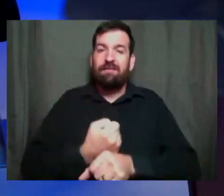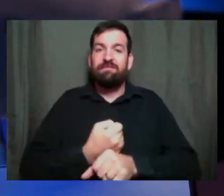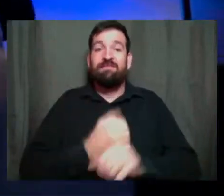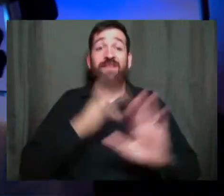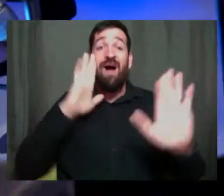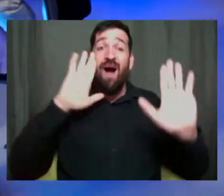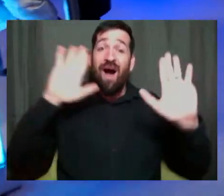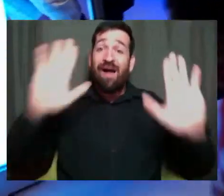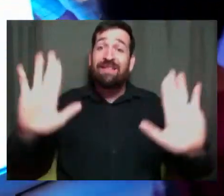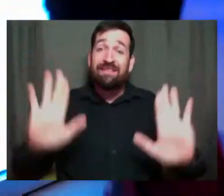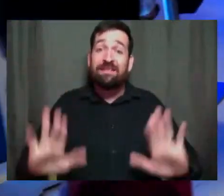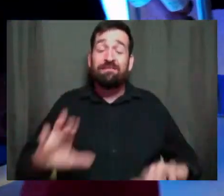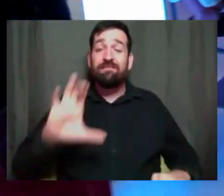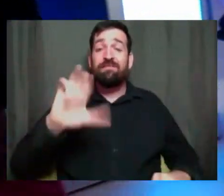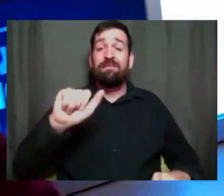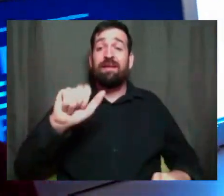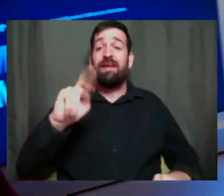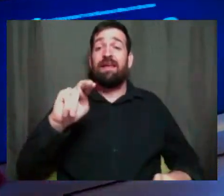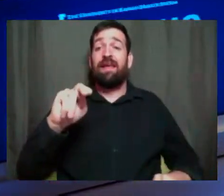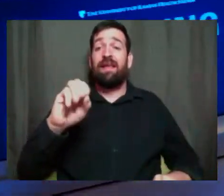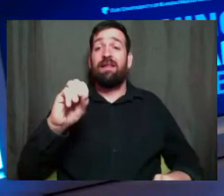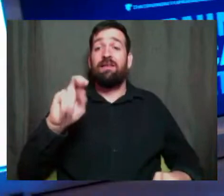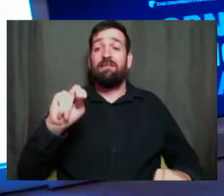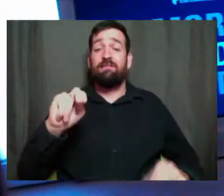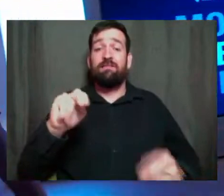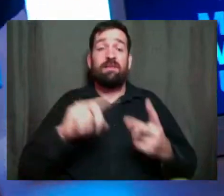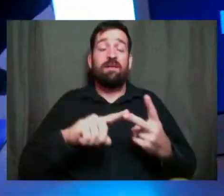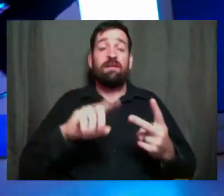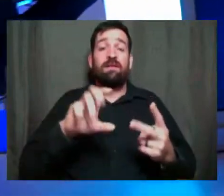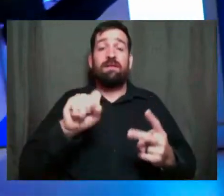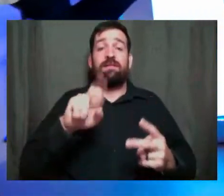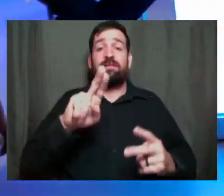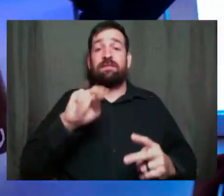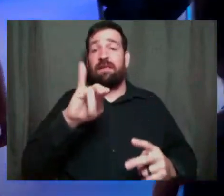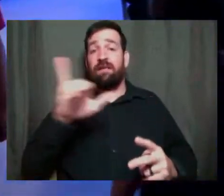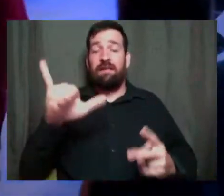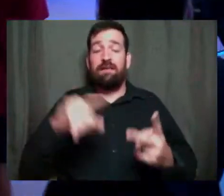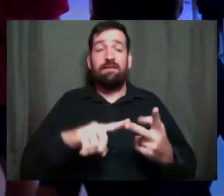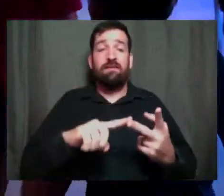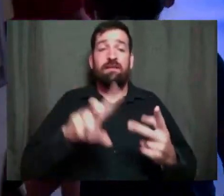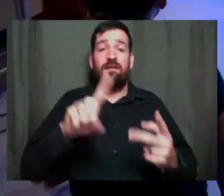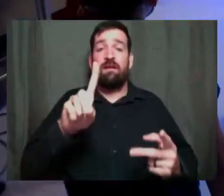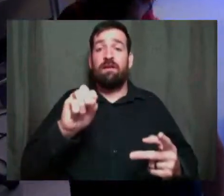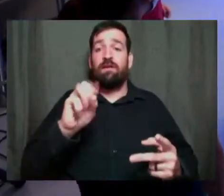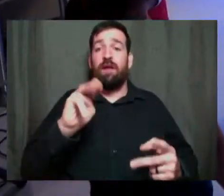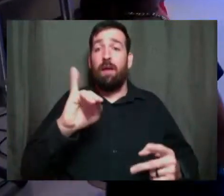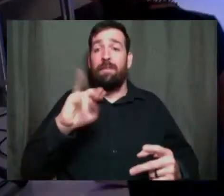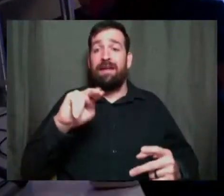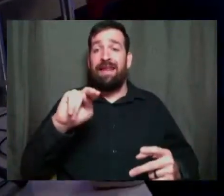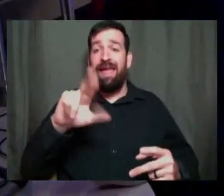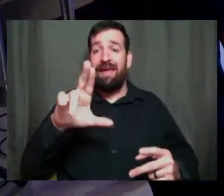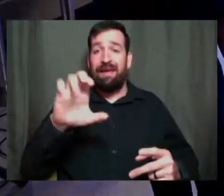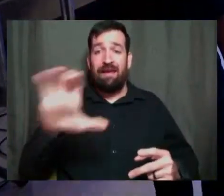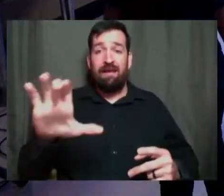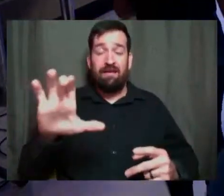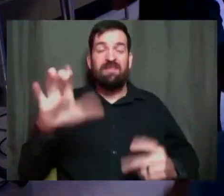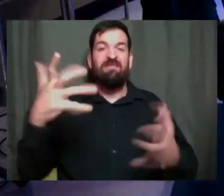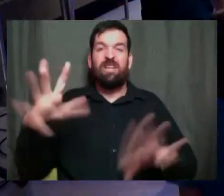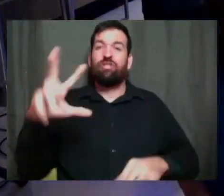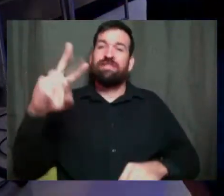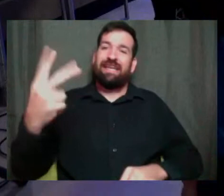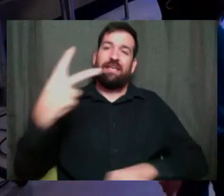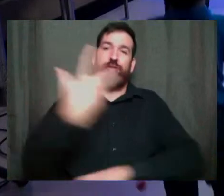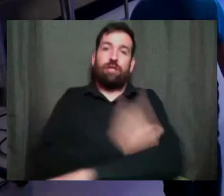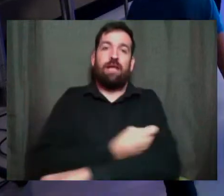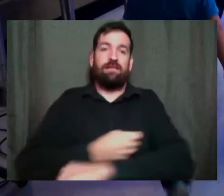it's Oh. Cannon and Sunny Hey there. and Dominic are coming in to Sup, high five Sonny? you because they got their second shots. Yeah. Come Come around. over here,